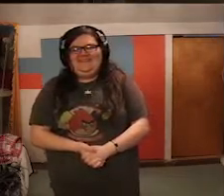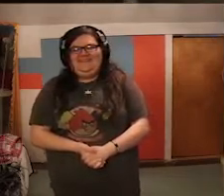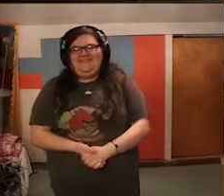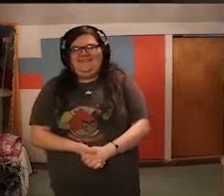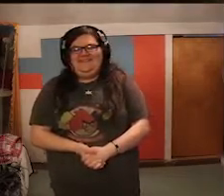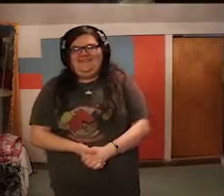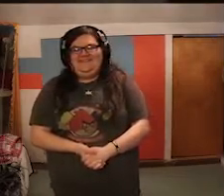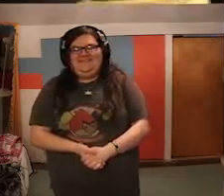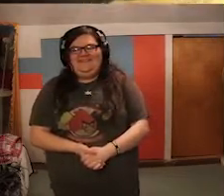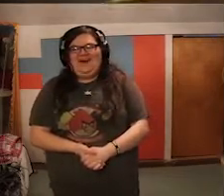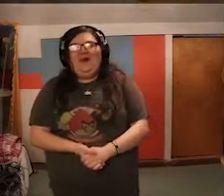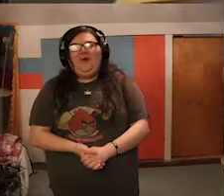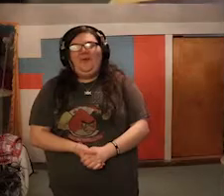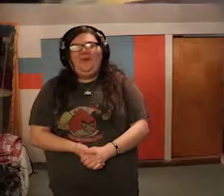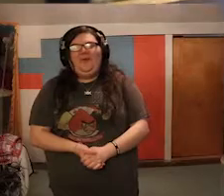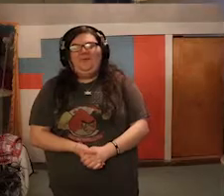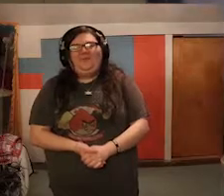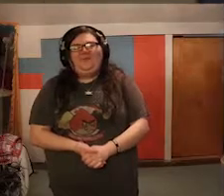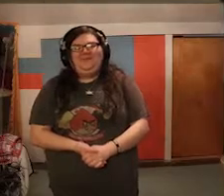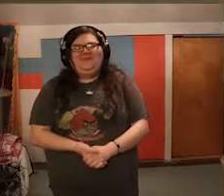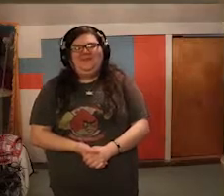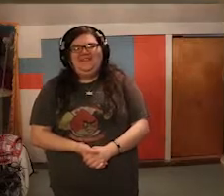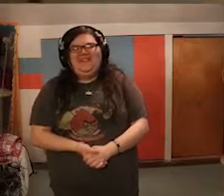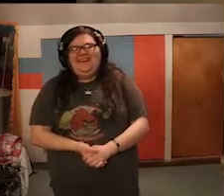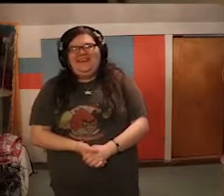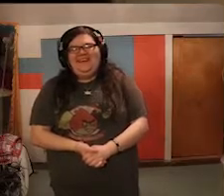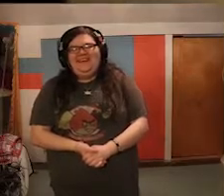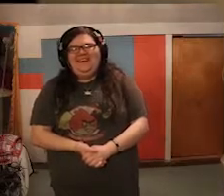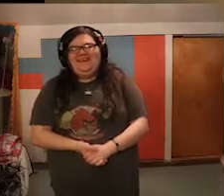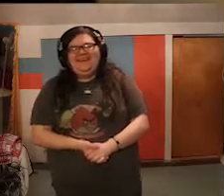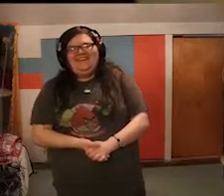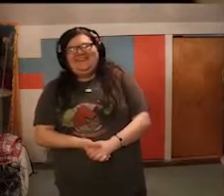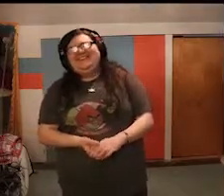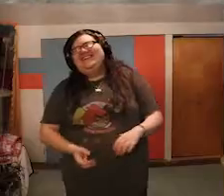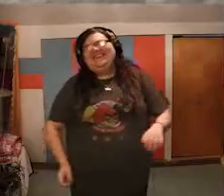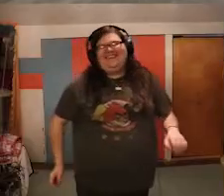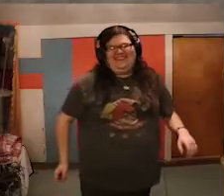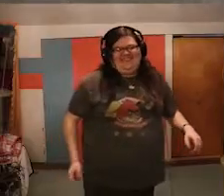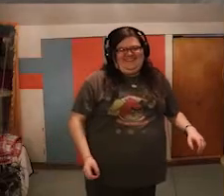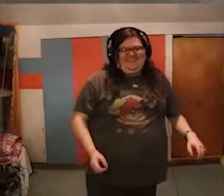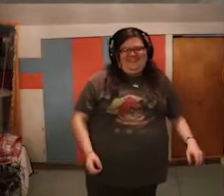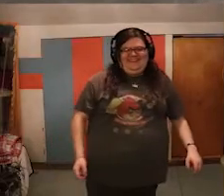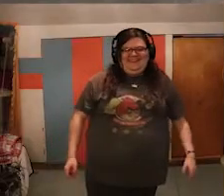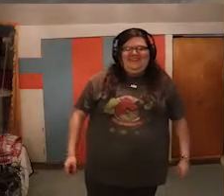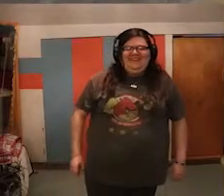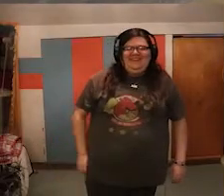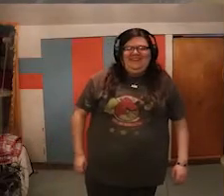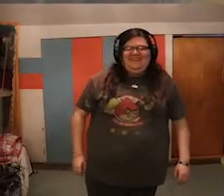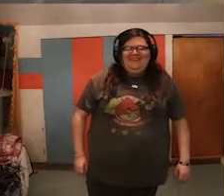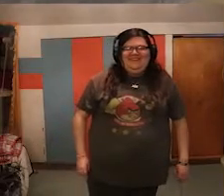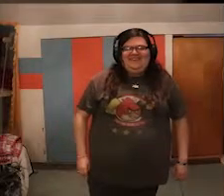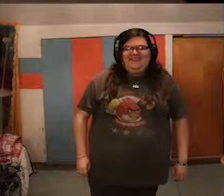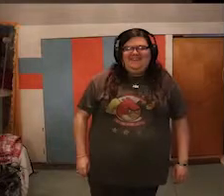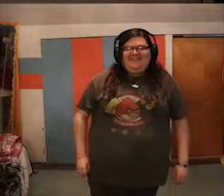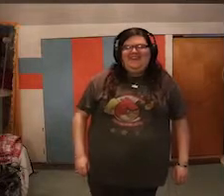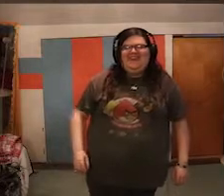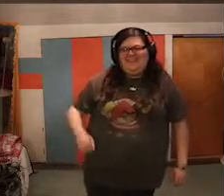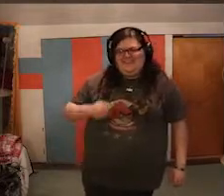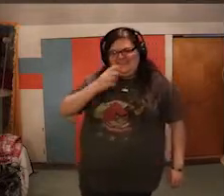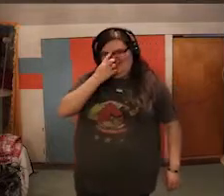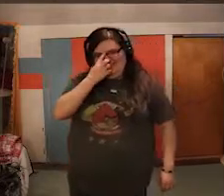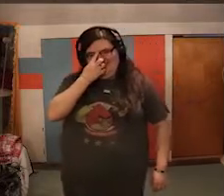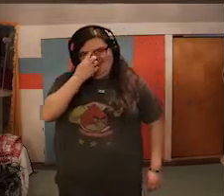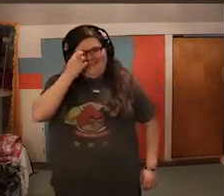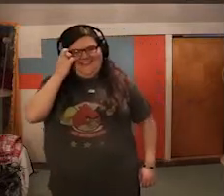At least she's uploading. That's all I can. Oh! That's finally uploading, that's fine. They didn't make me do physical activity, so I'm fine. See how quick that